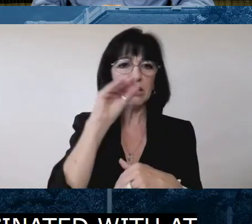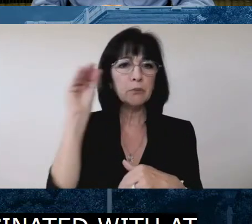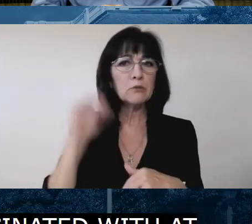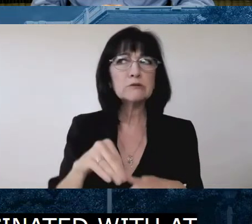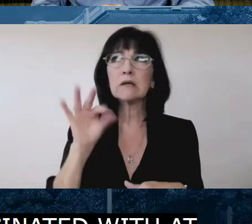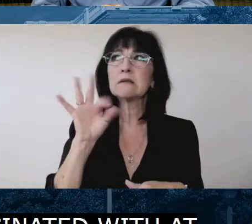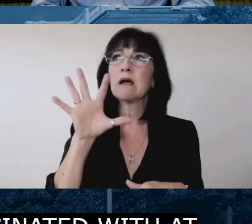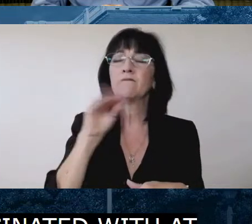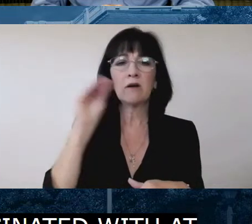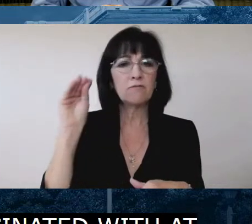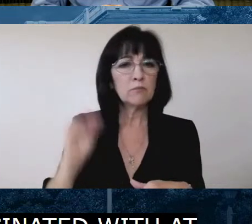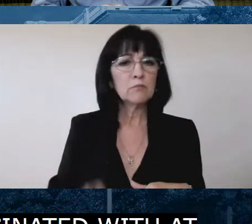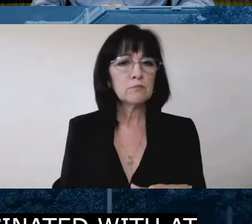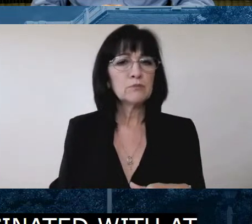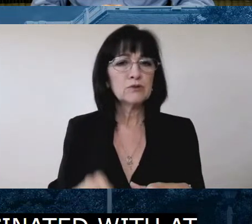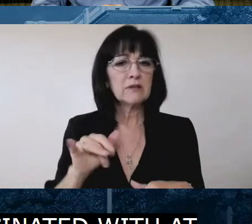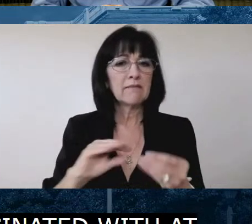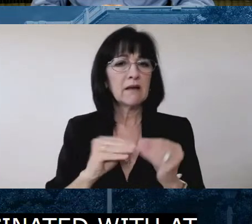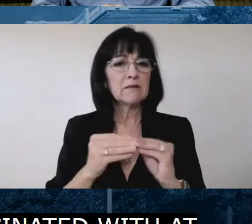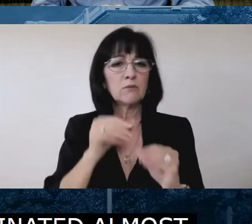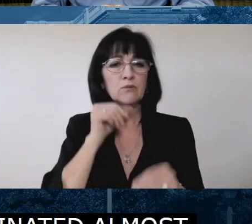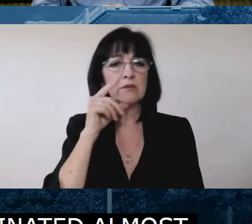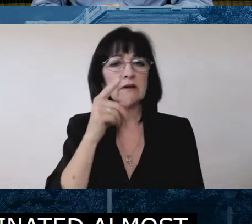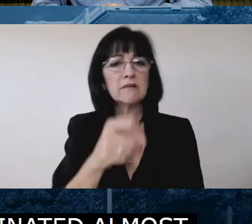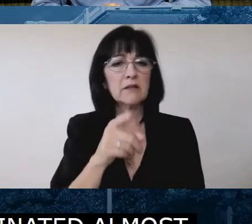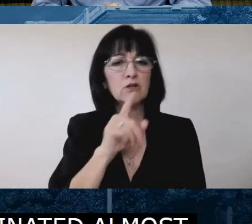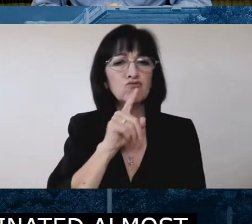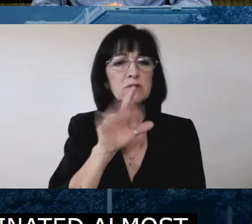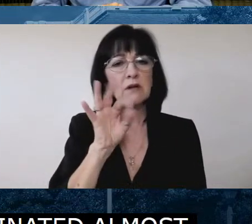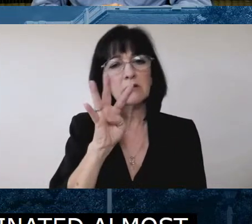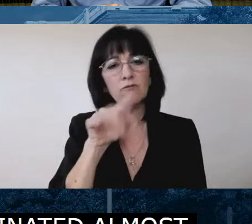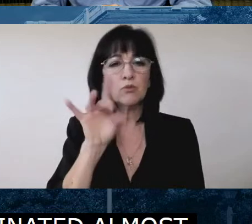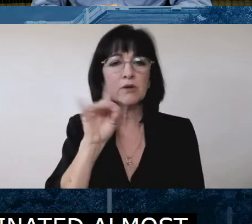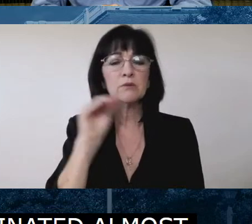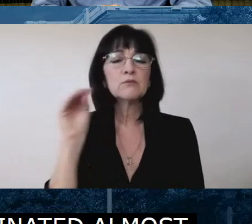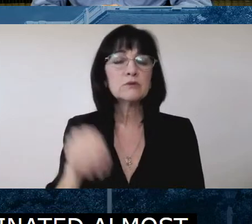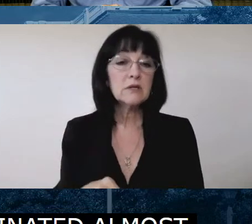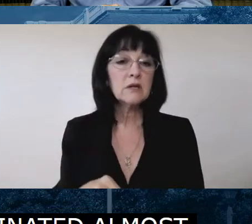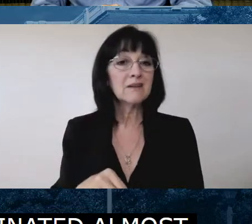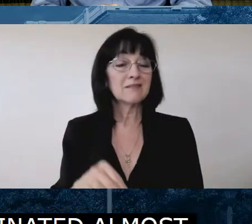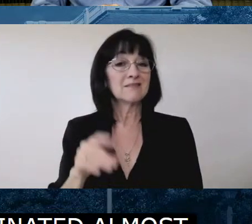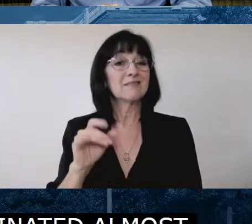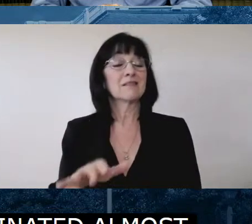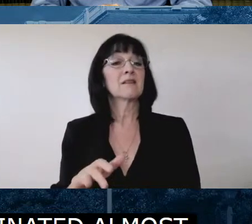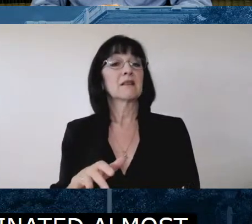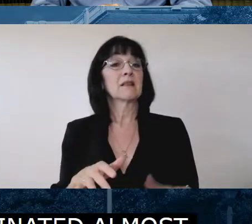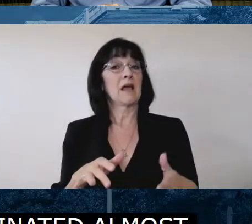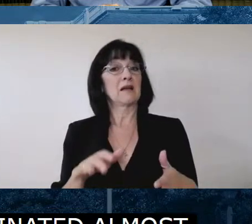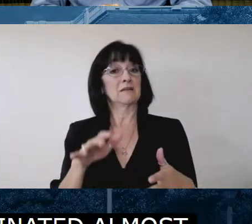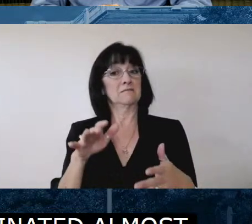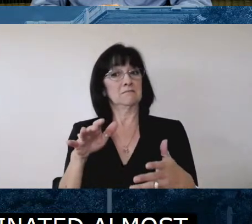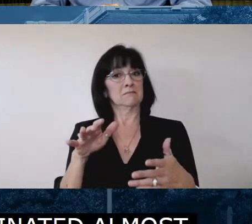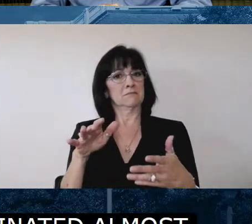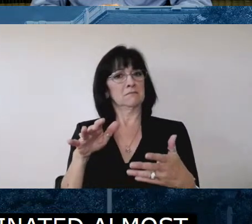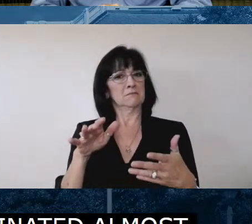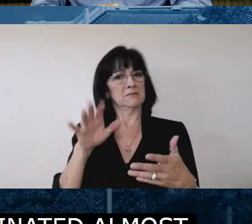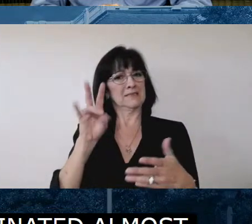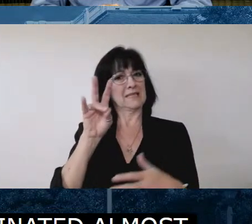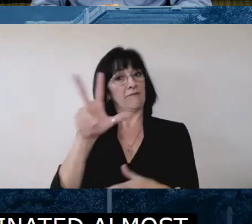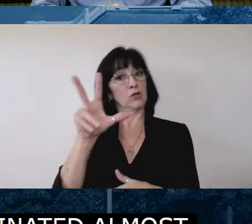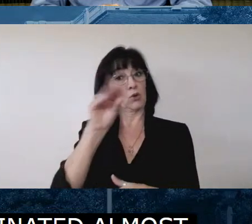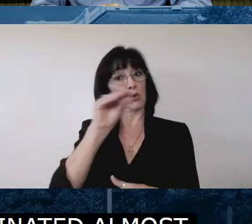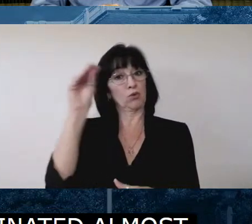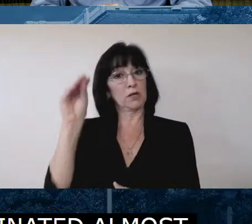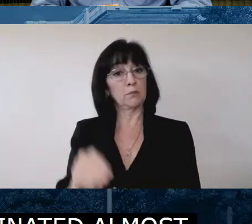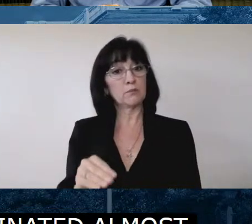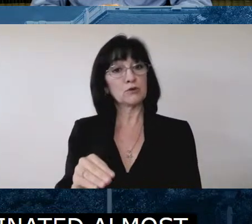95%, rounding it up, of 65 and over with at least one dose. 73% Delawareans